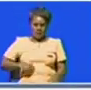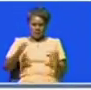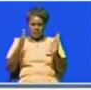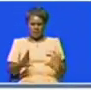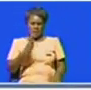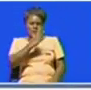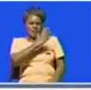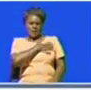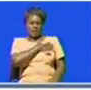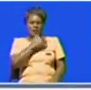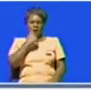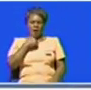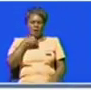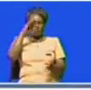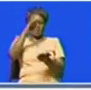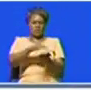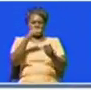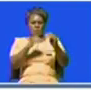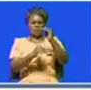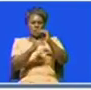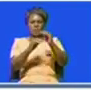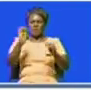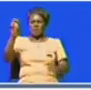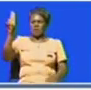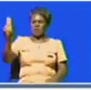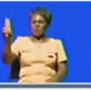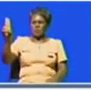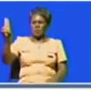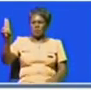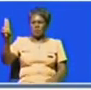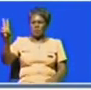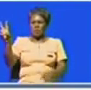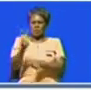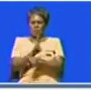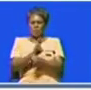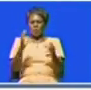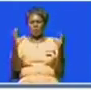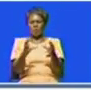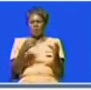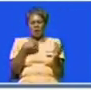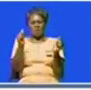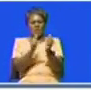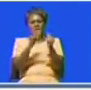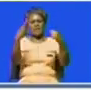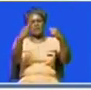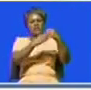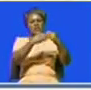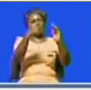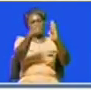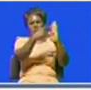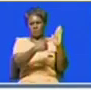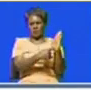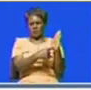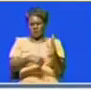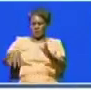has their irreducible minimums. The EU, you know, and the observers group have their list of 18 demands. What